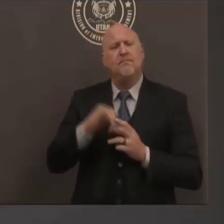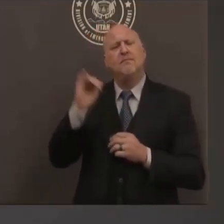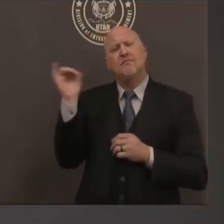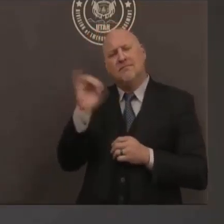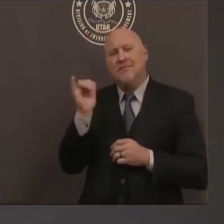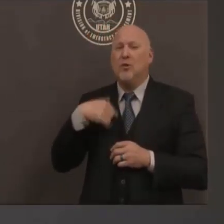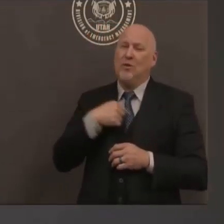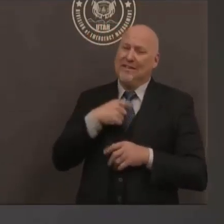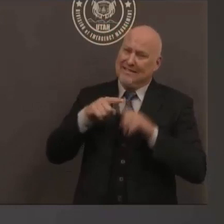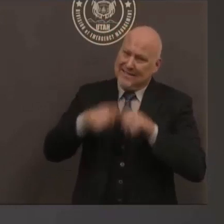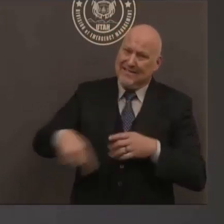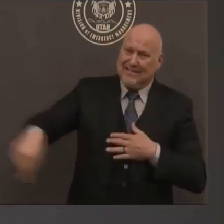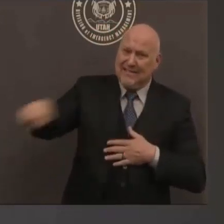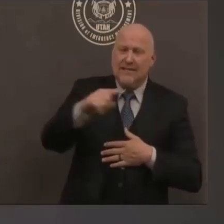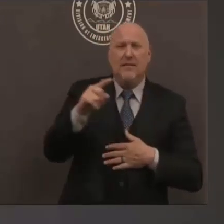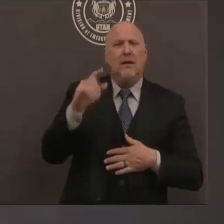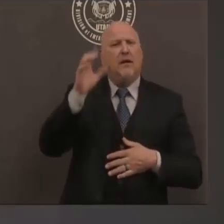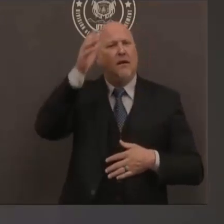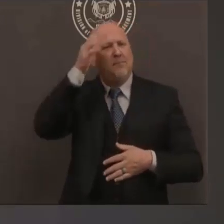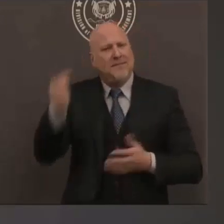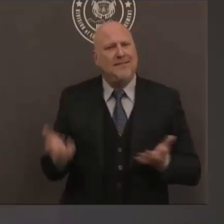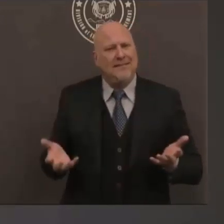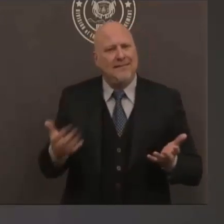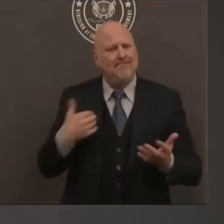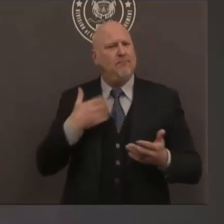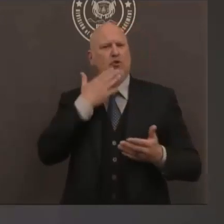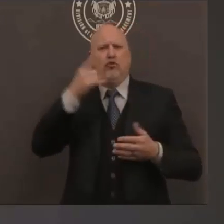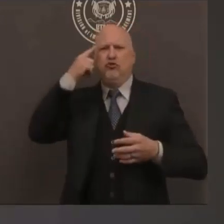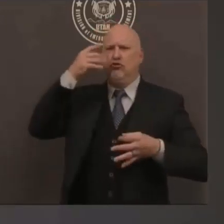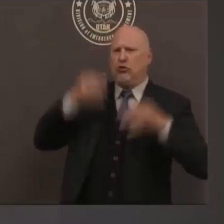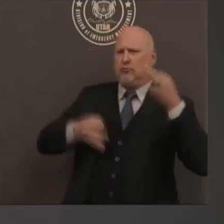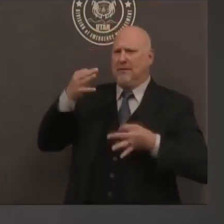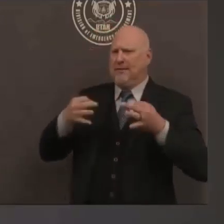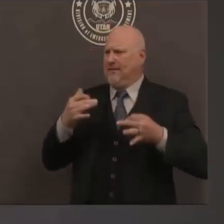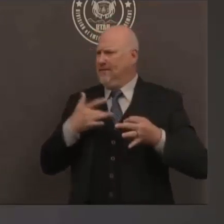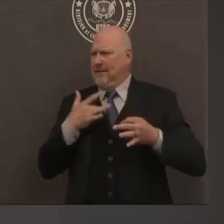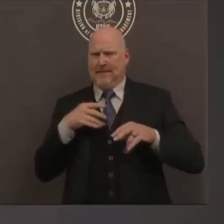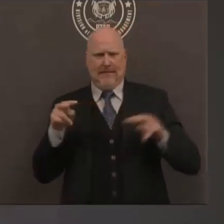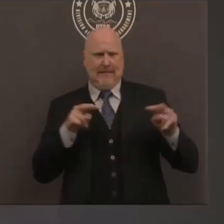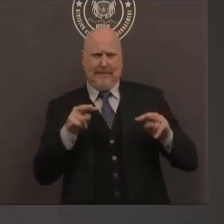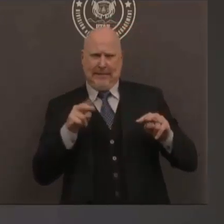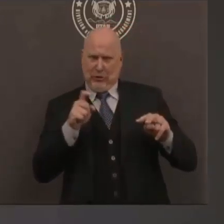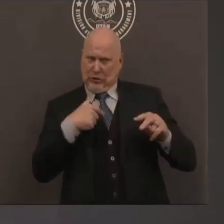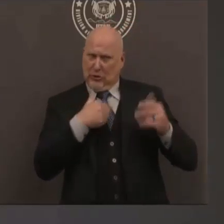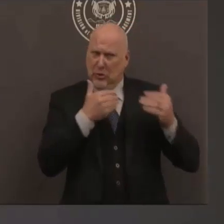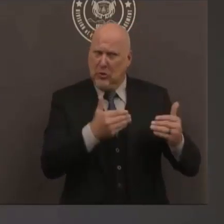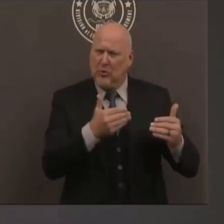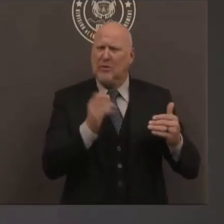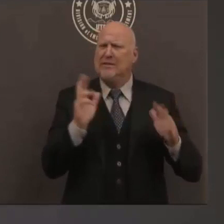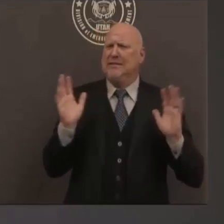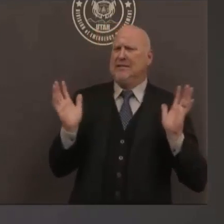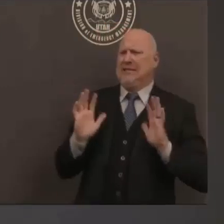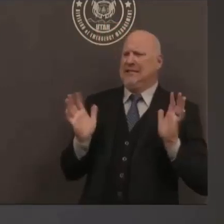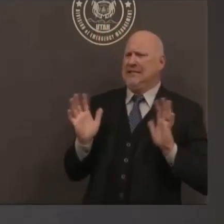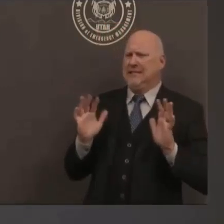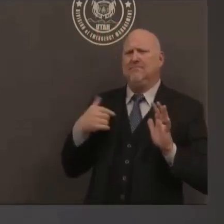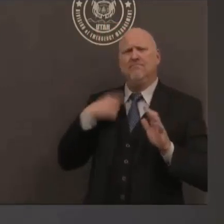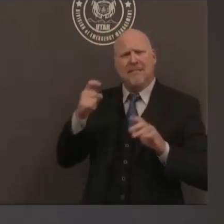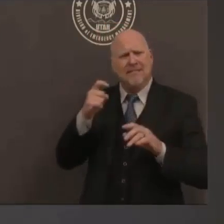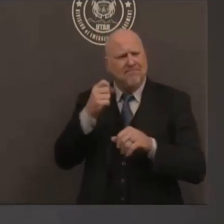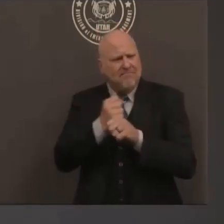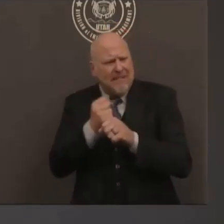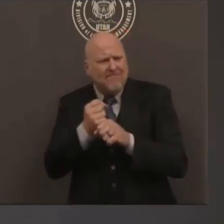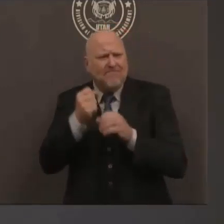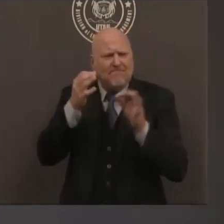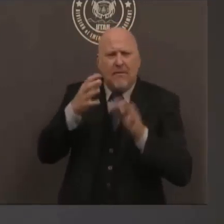We cannot, even though we try to make as much detail and specifics in the plan as we can, there's no way we can